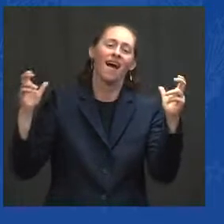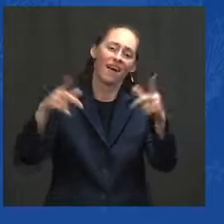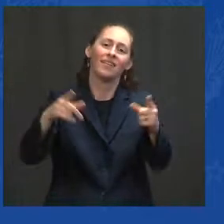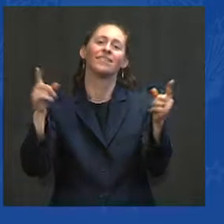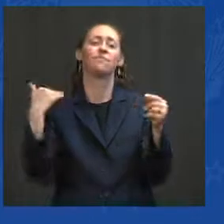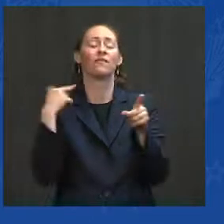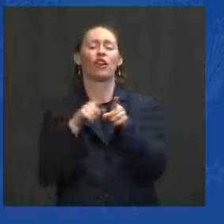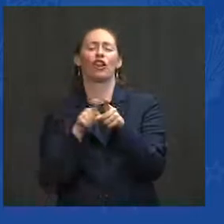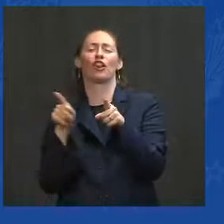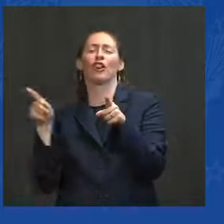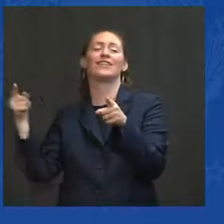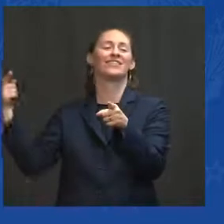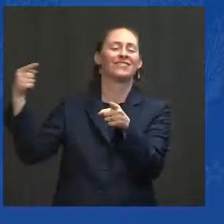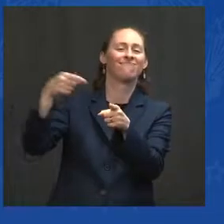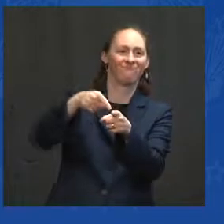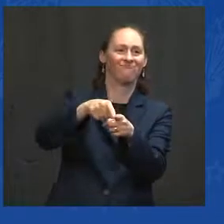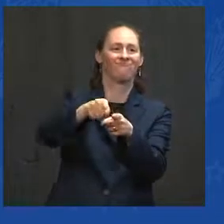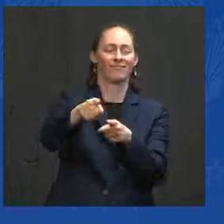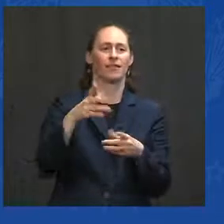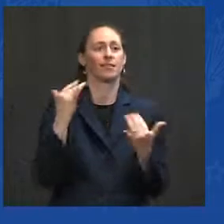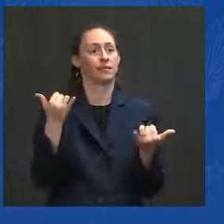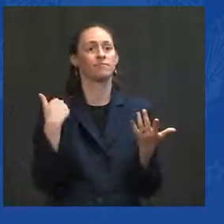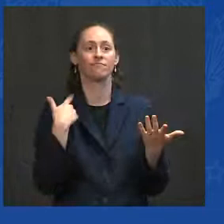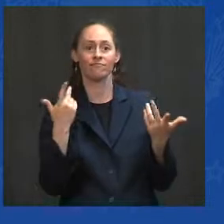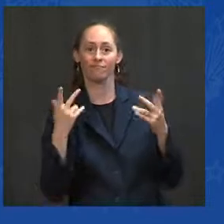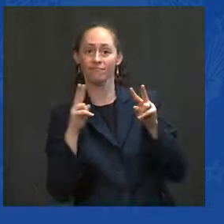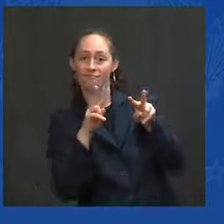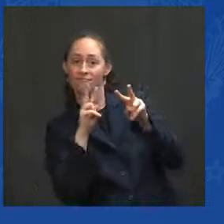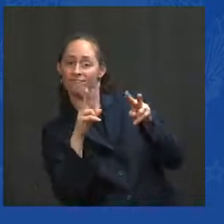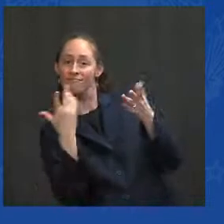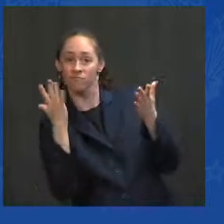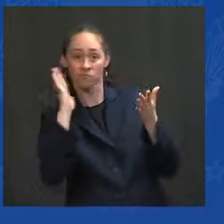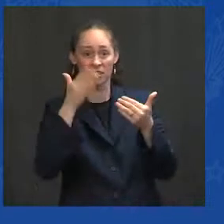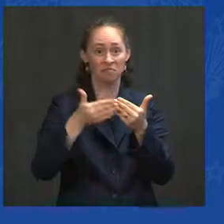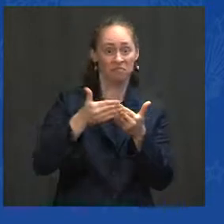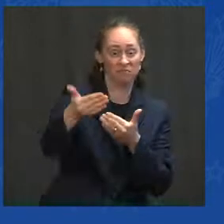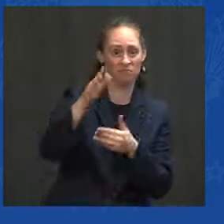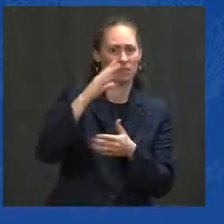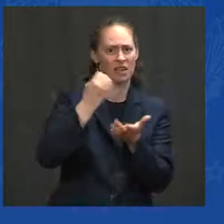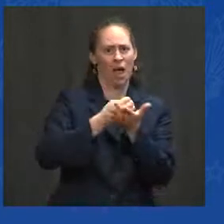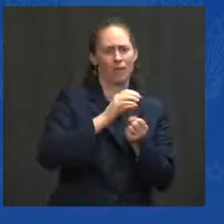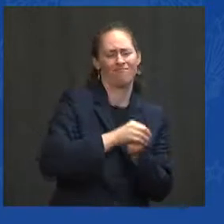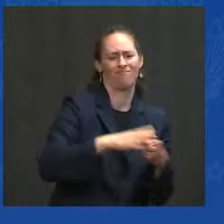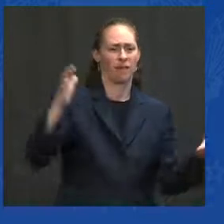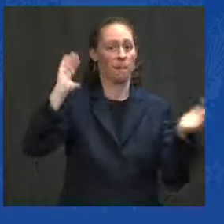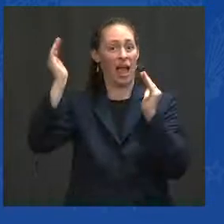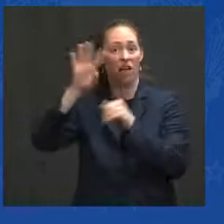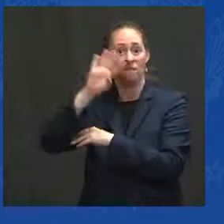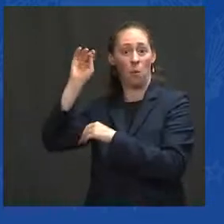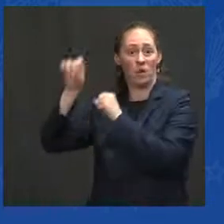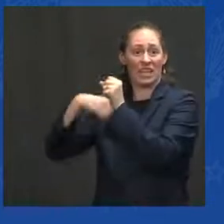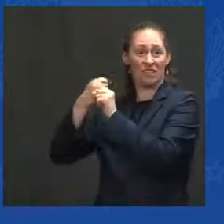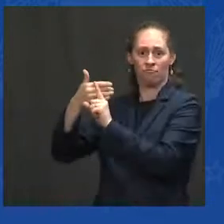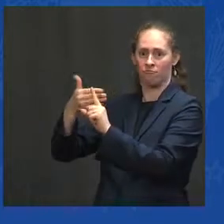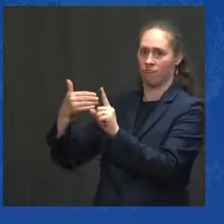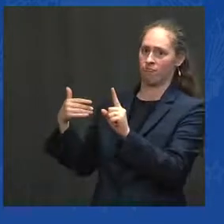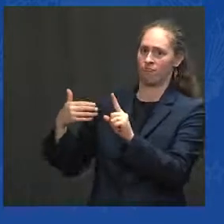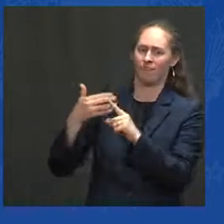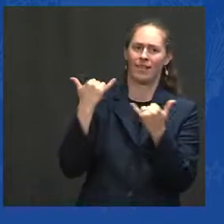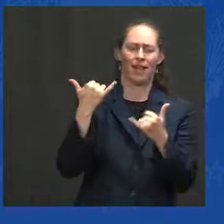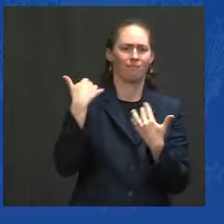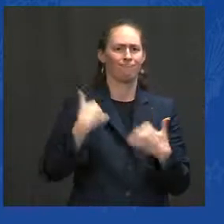growth in 40 years, and among the highest growth records on record. We designed